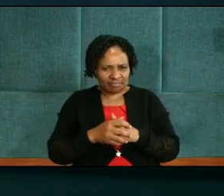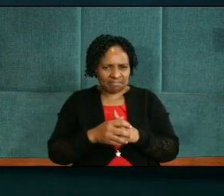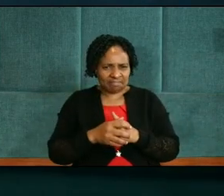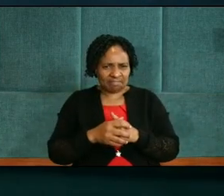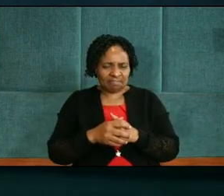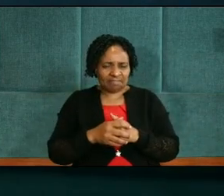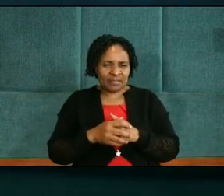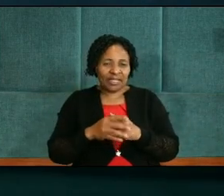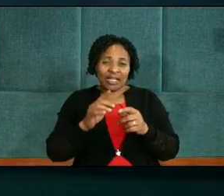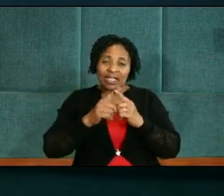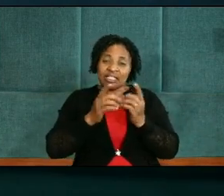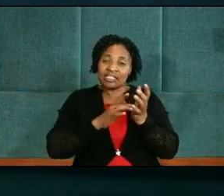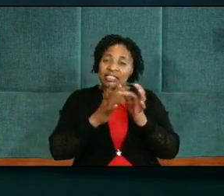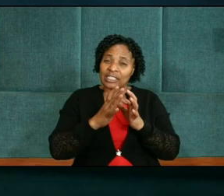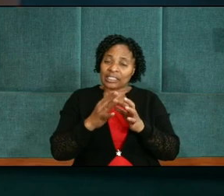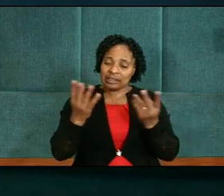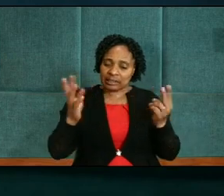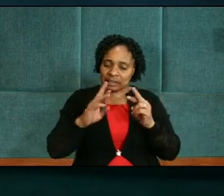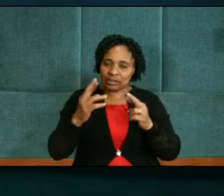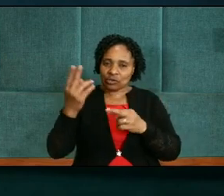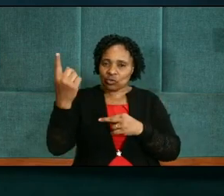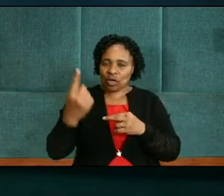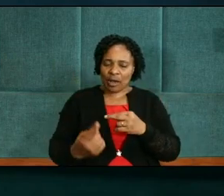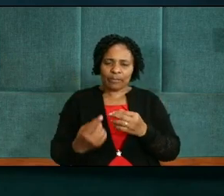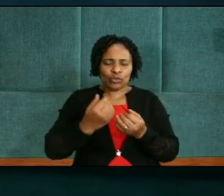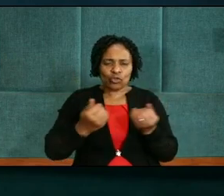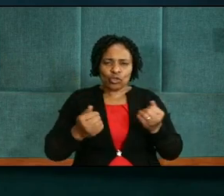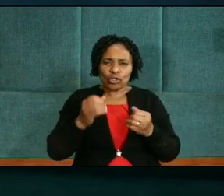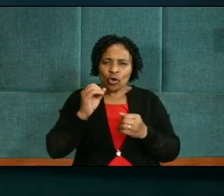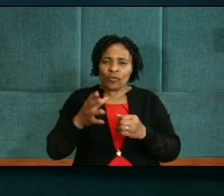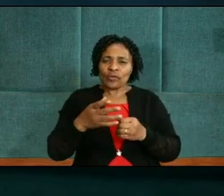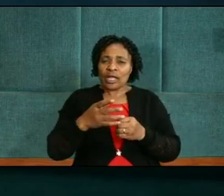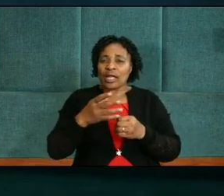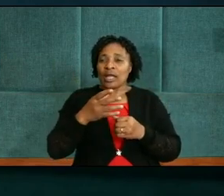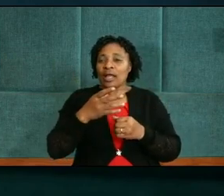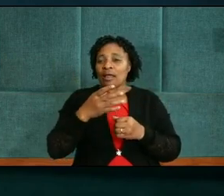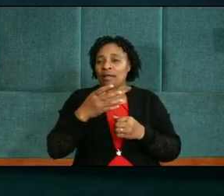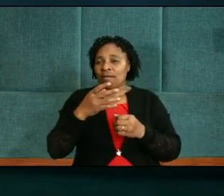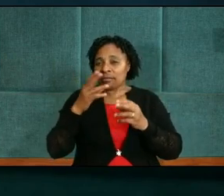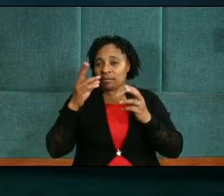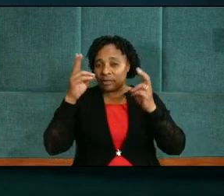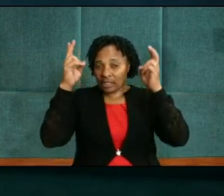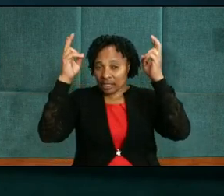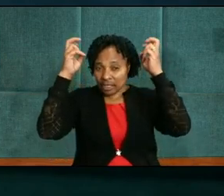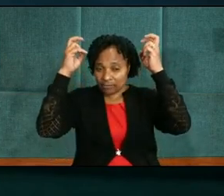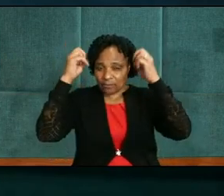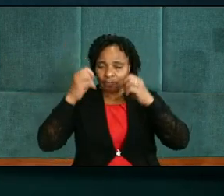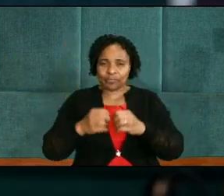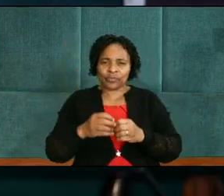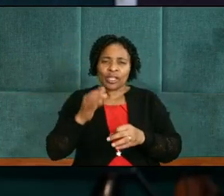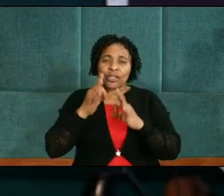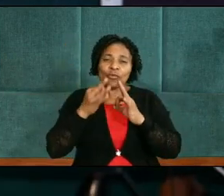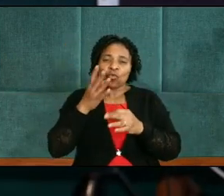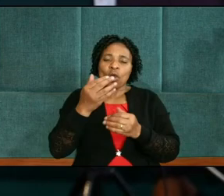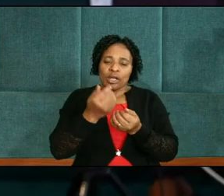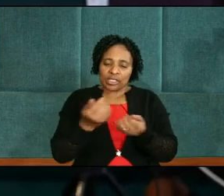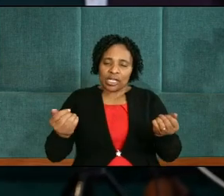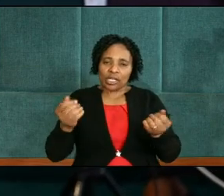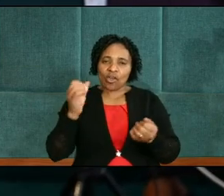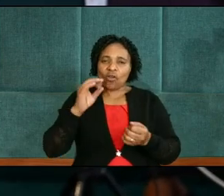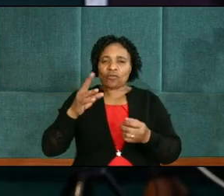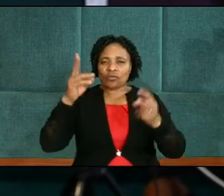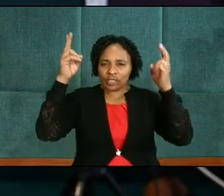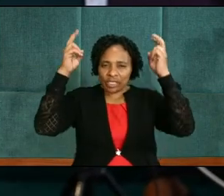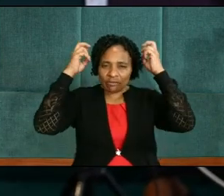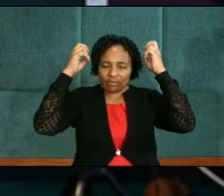lies, Jesus says we become children of Satan. And if you're a child of Satan, beep, beep, you